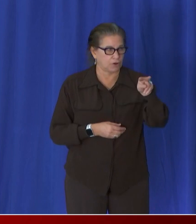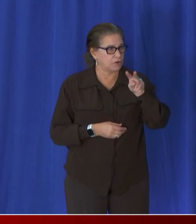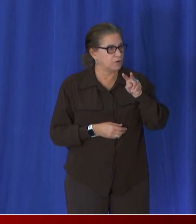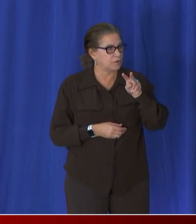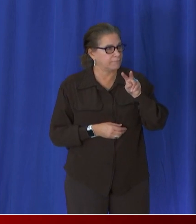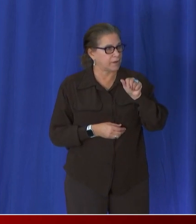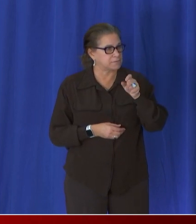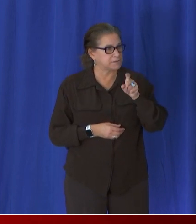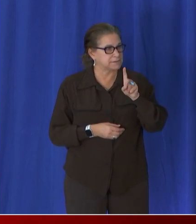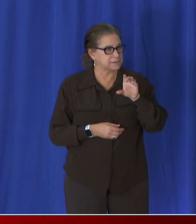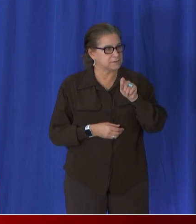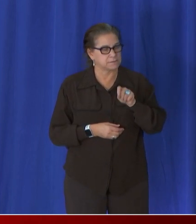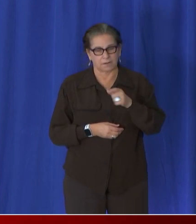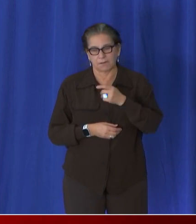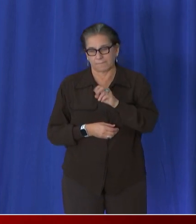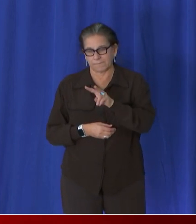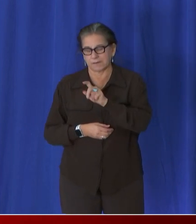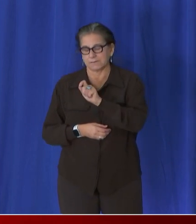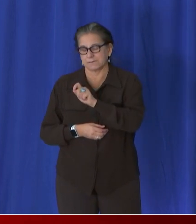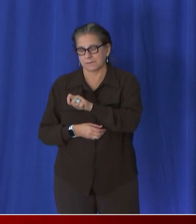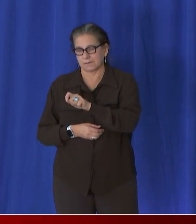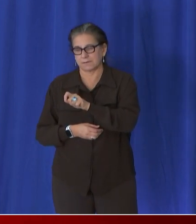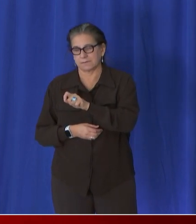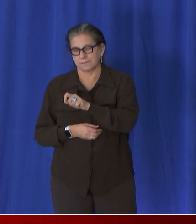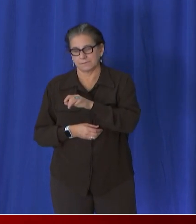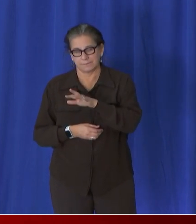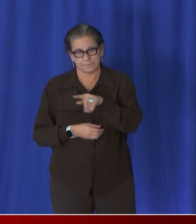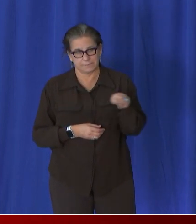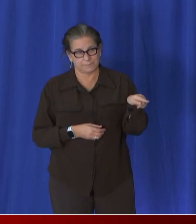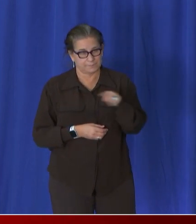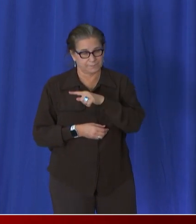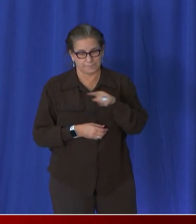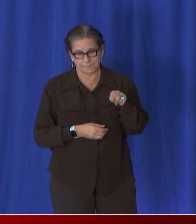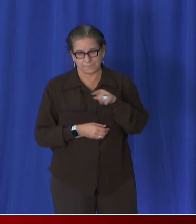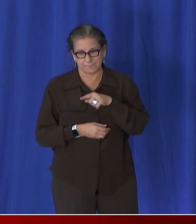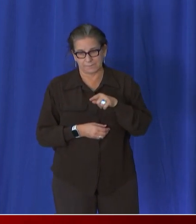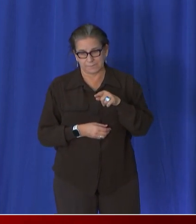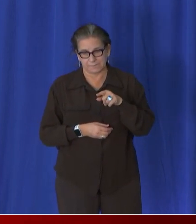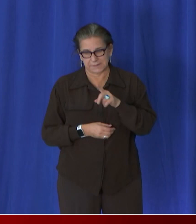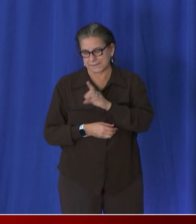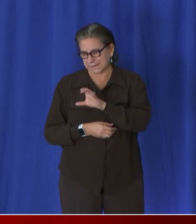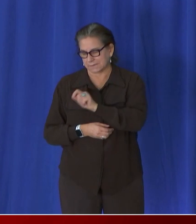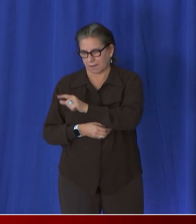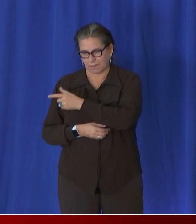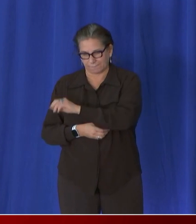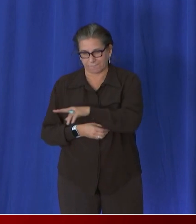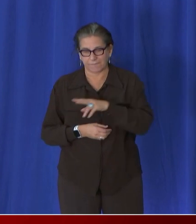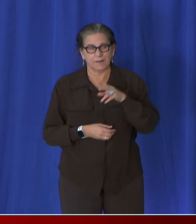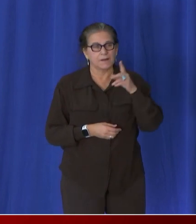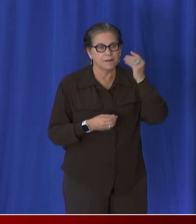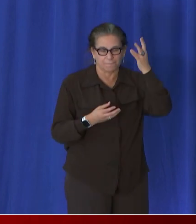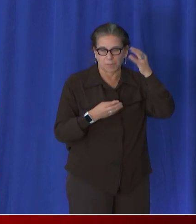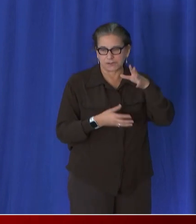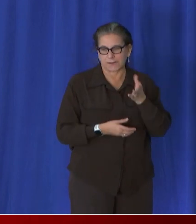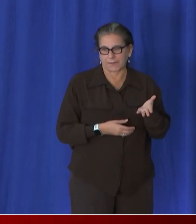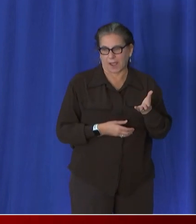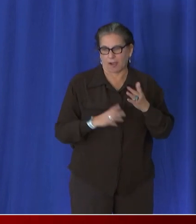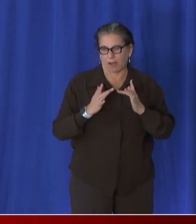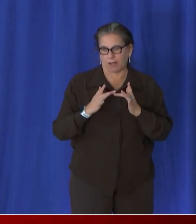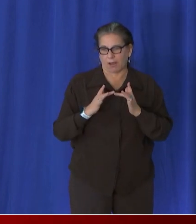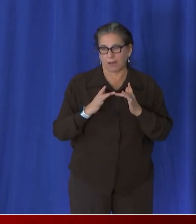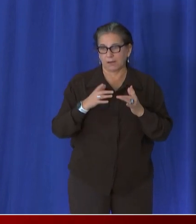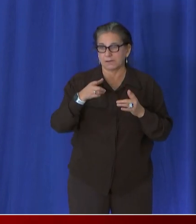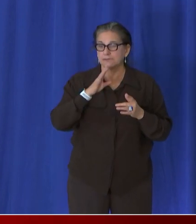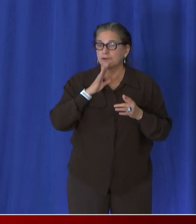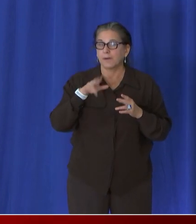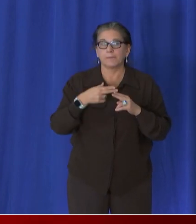look at this slide, what we're actually aiming this at is where people congregate or where people gather. And so something like